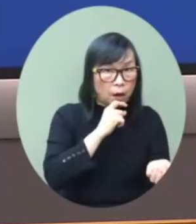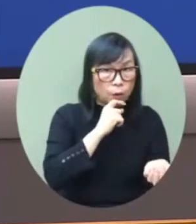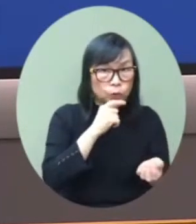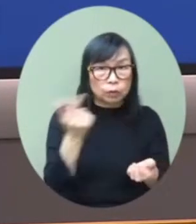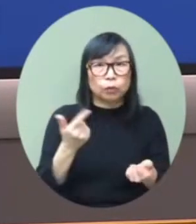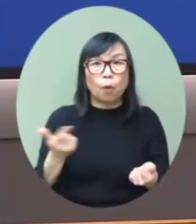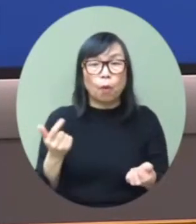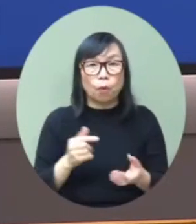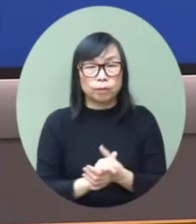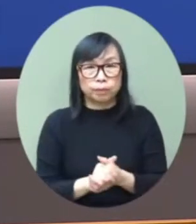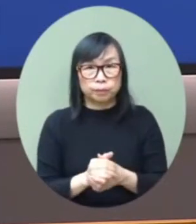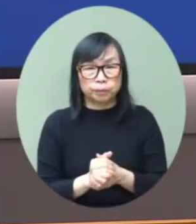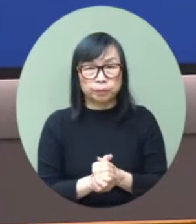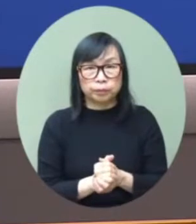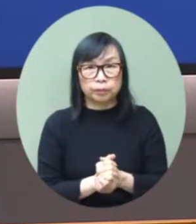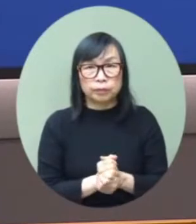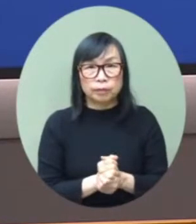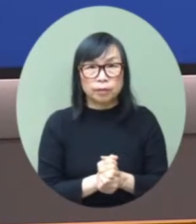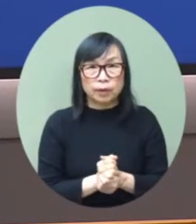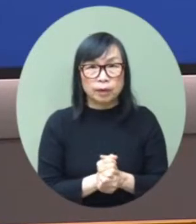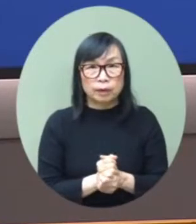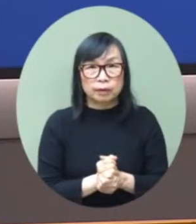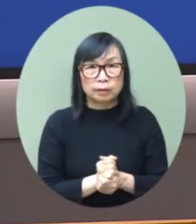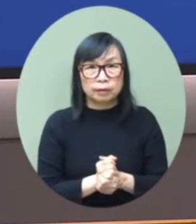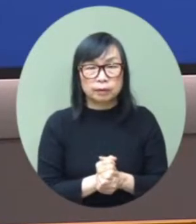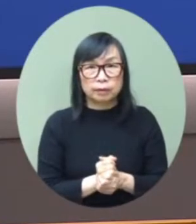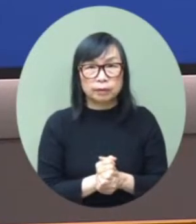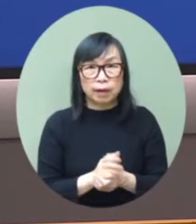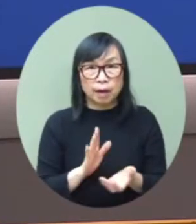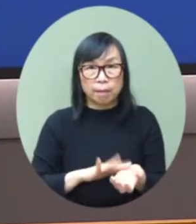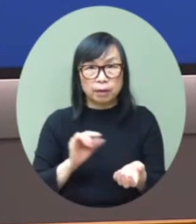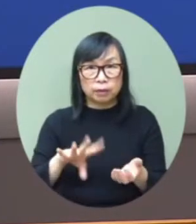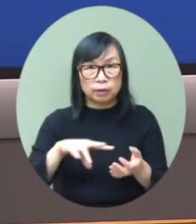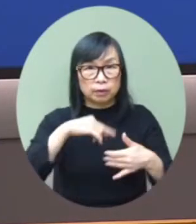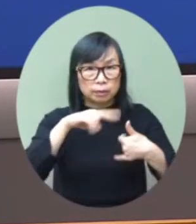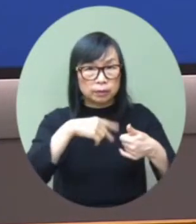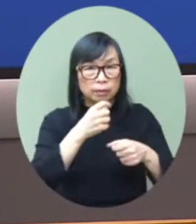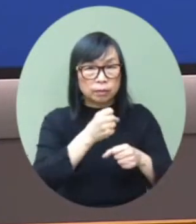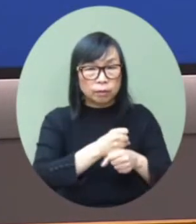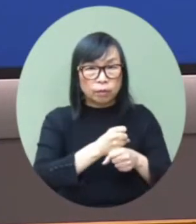positive cases reported has outnumbered that of PCR